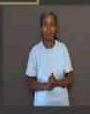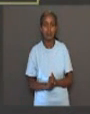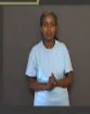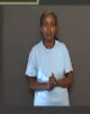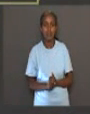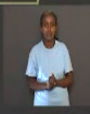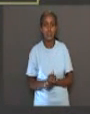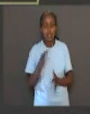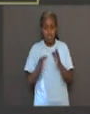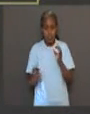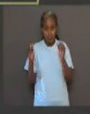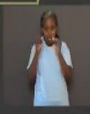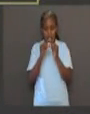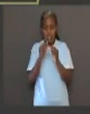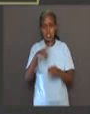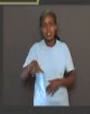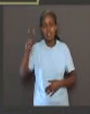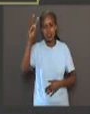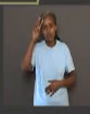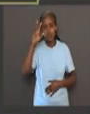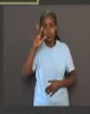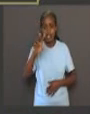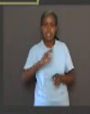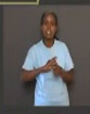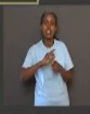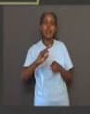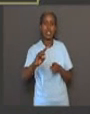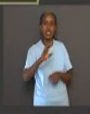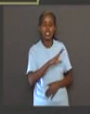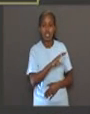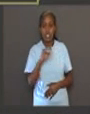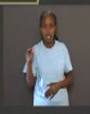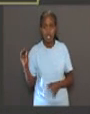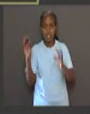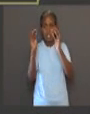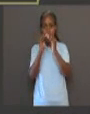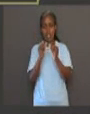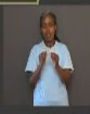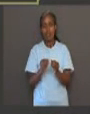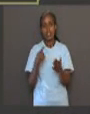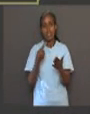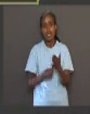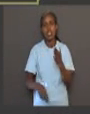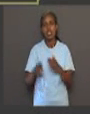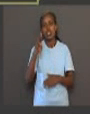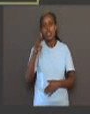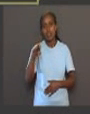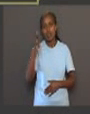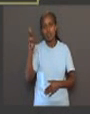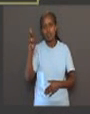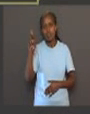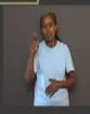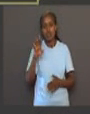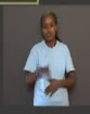If you added the squares of the three dimensions and calculated their root, you